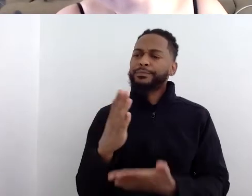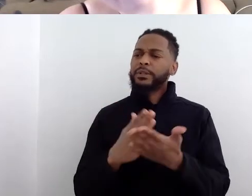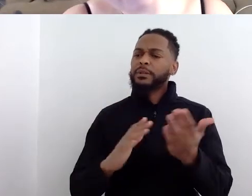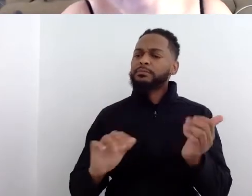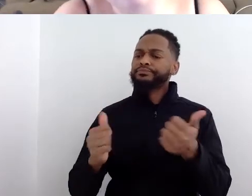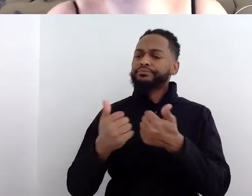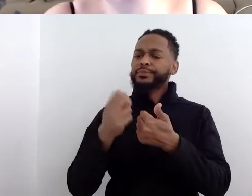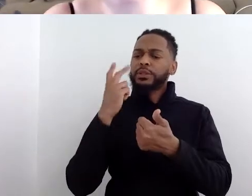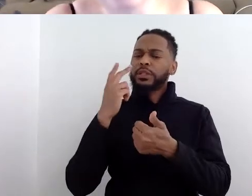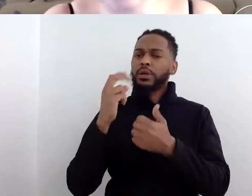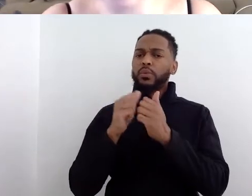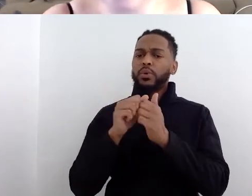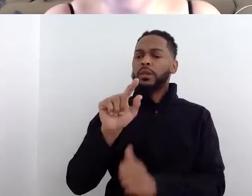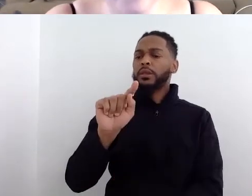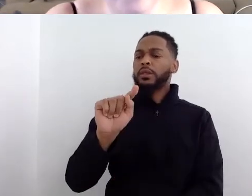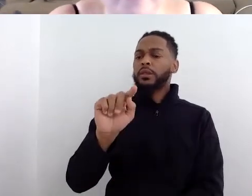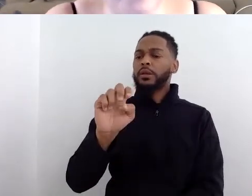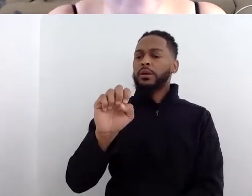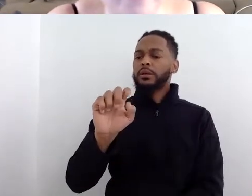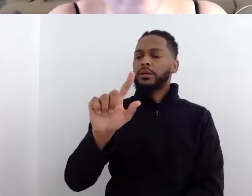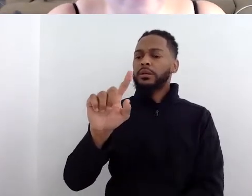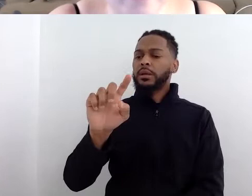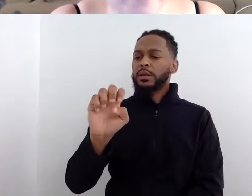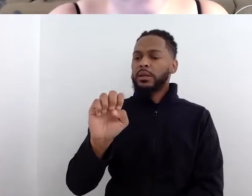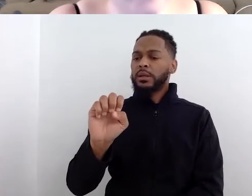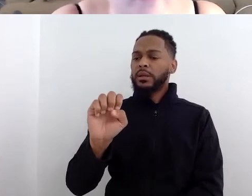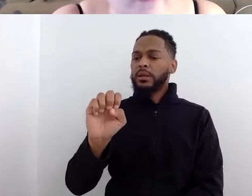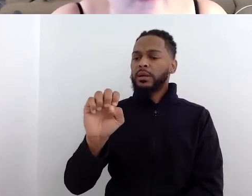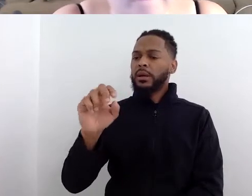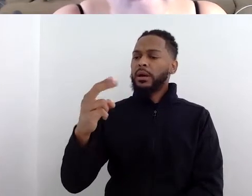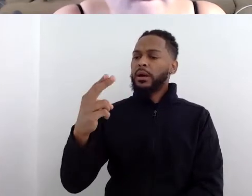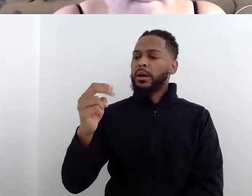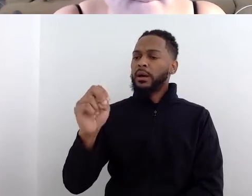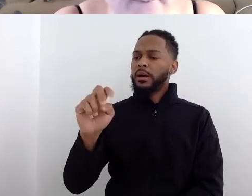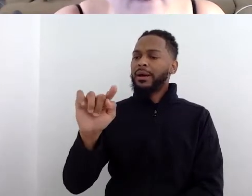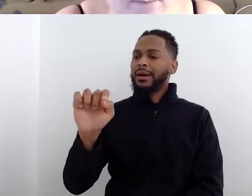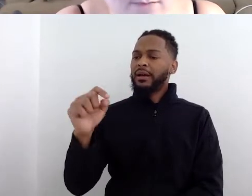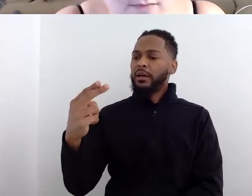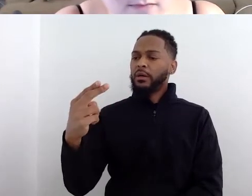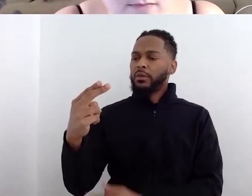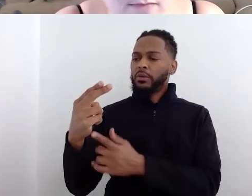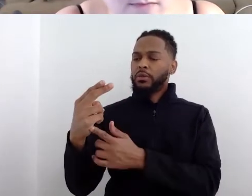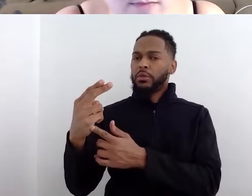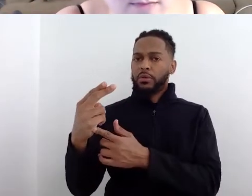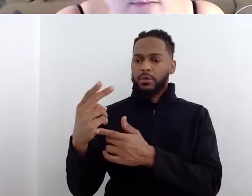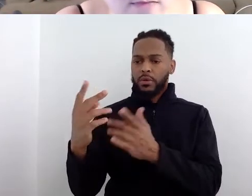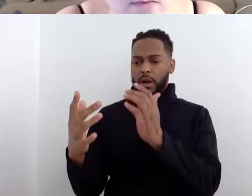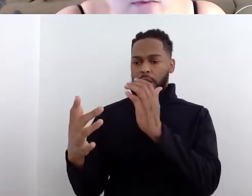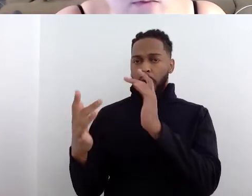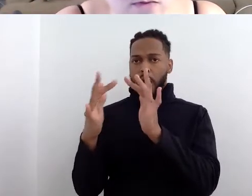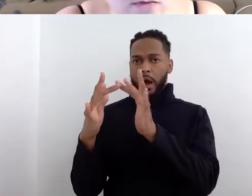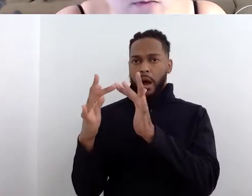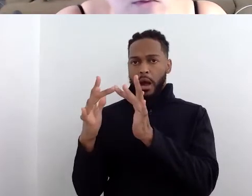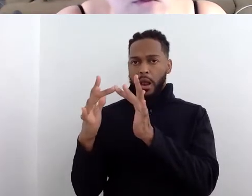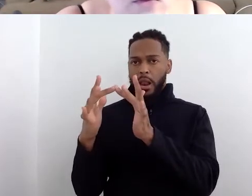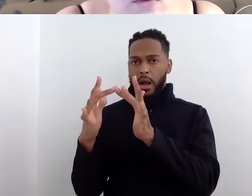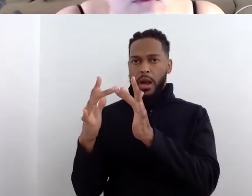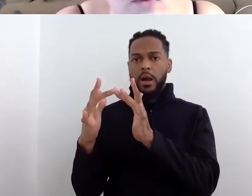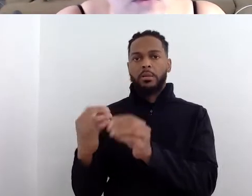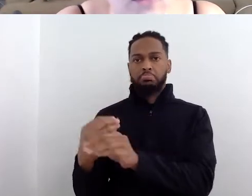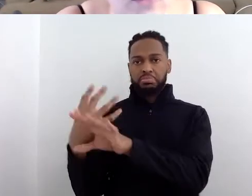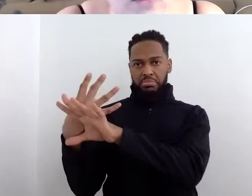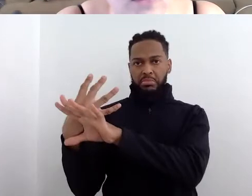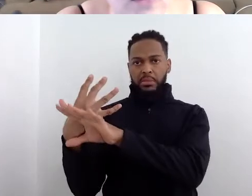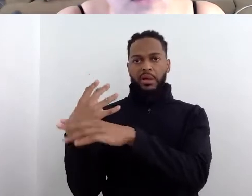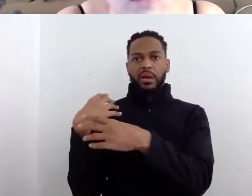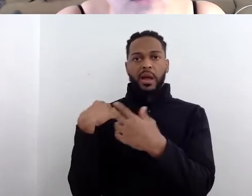telehealth, since the beginning, like immediately after the shutdown and stuff like that? Yeah. And let's go through some of the